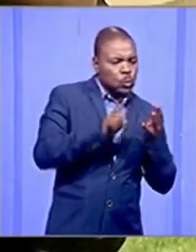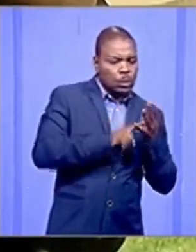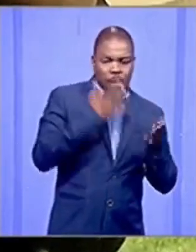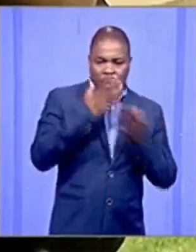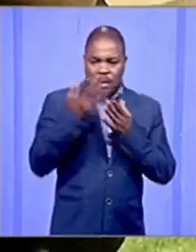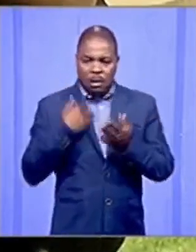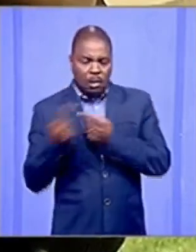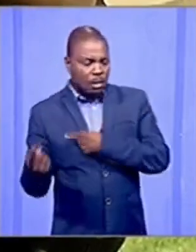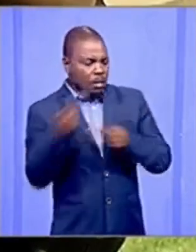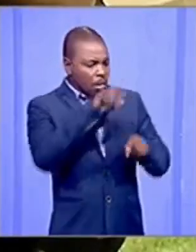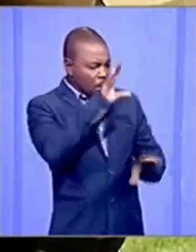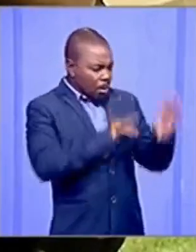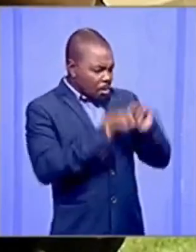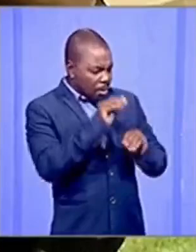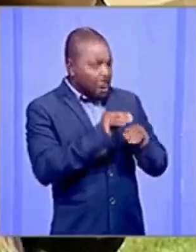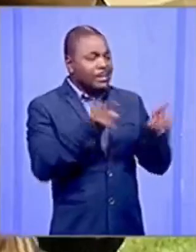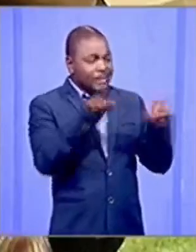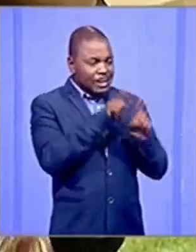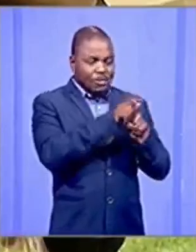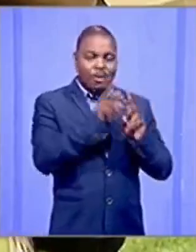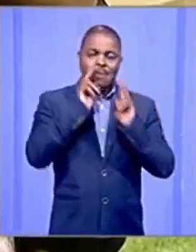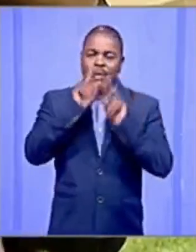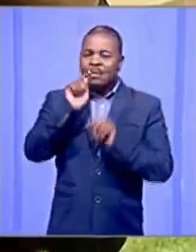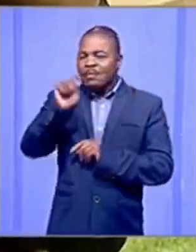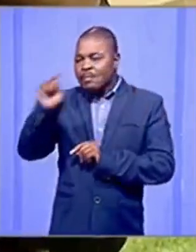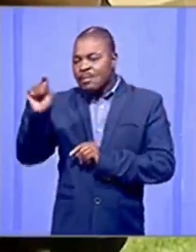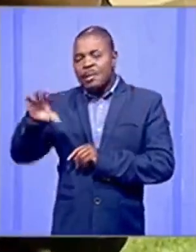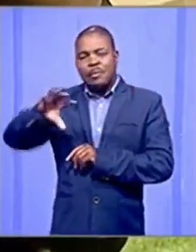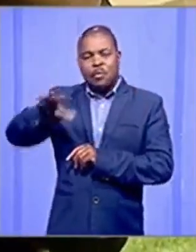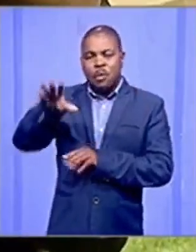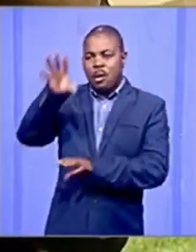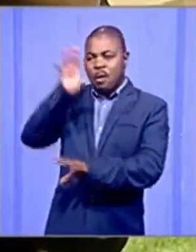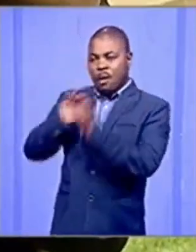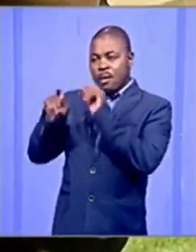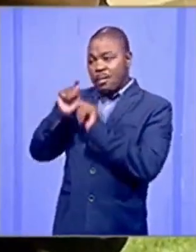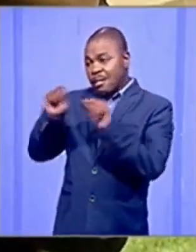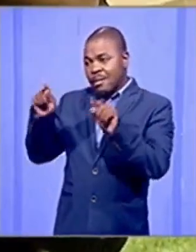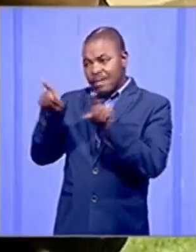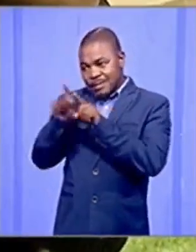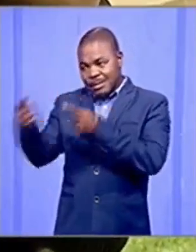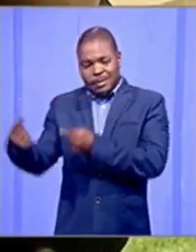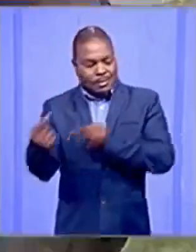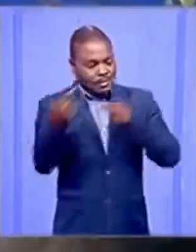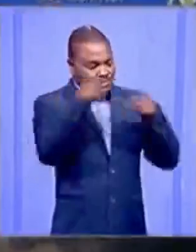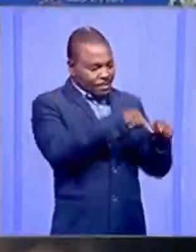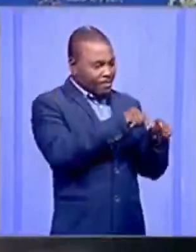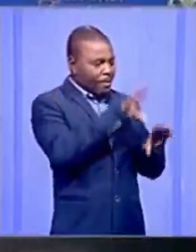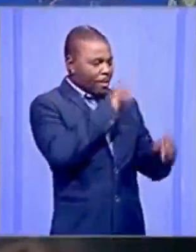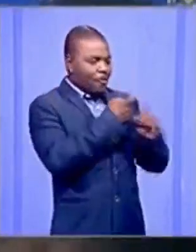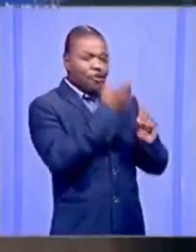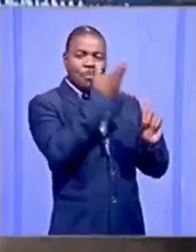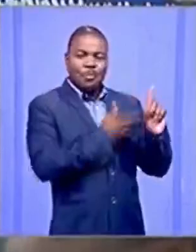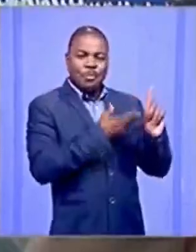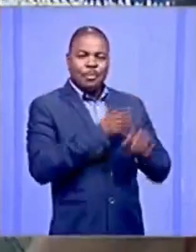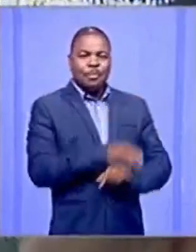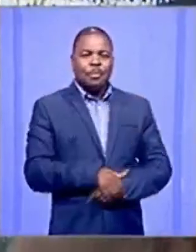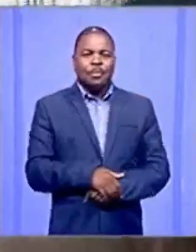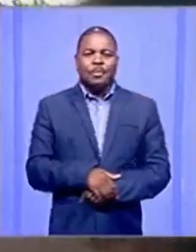study? So he used to go and visit provinces to learn from them, and provinces used to learn from him.